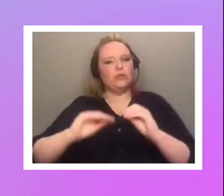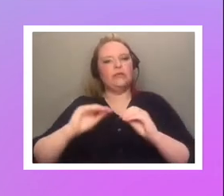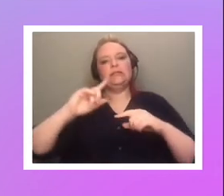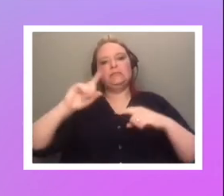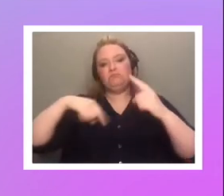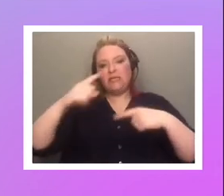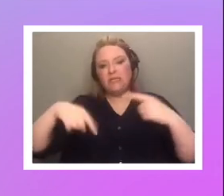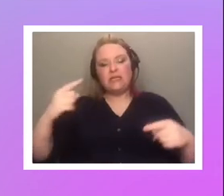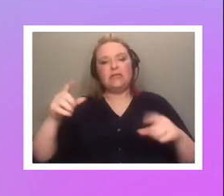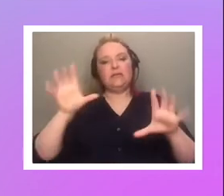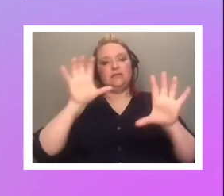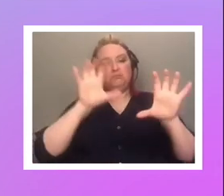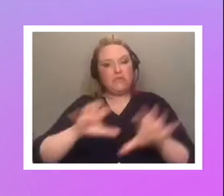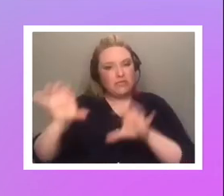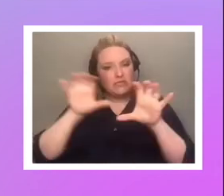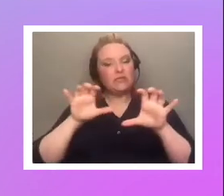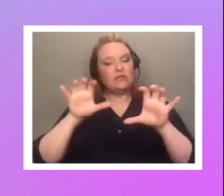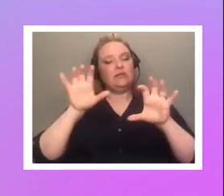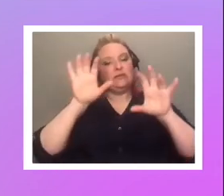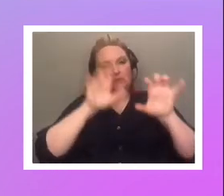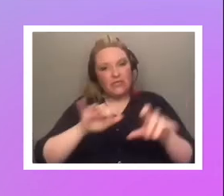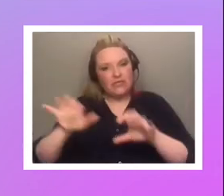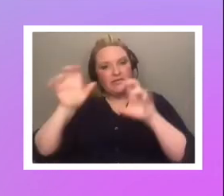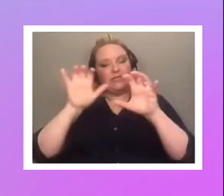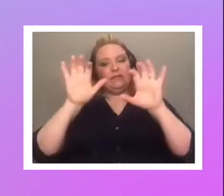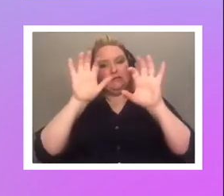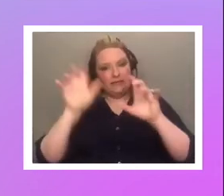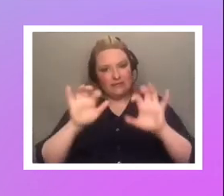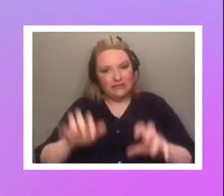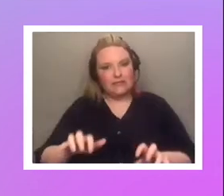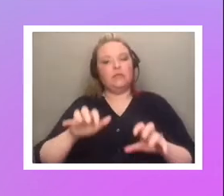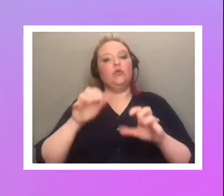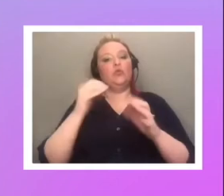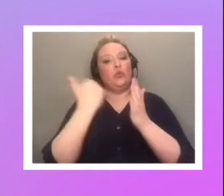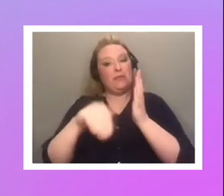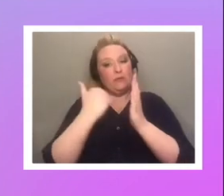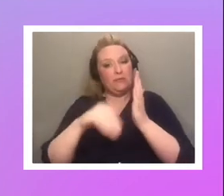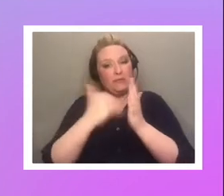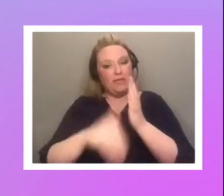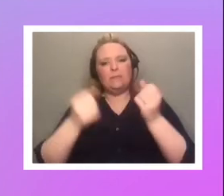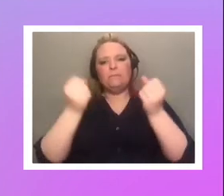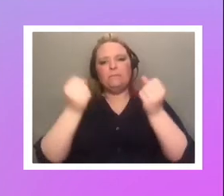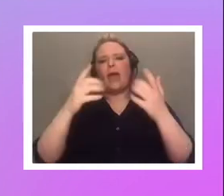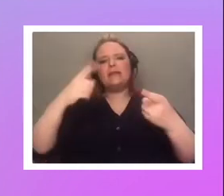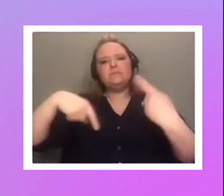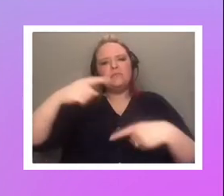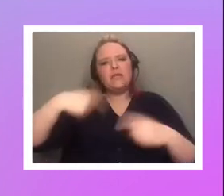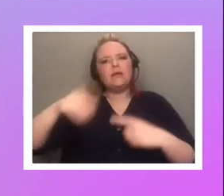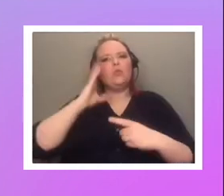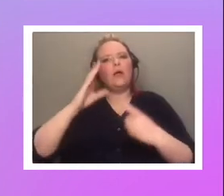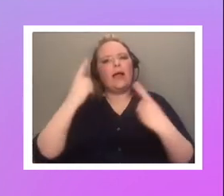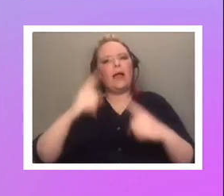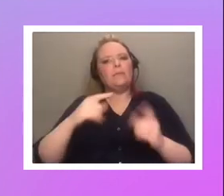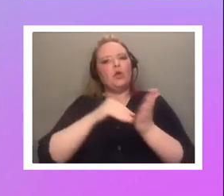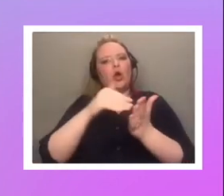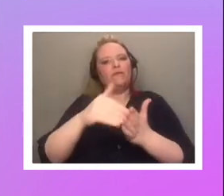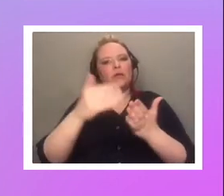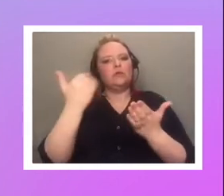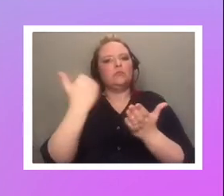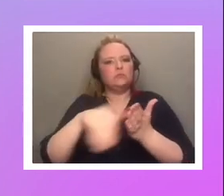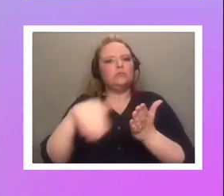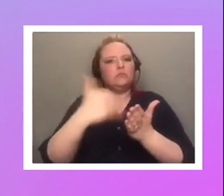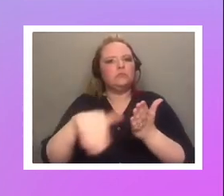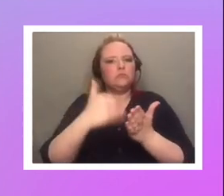especially spinning that repeats infinitely, which for some reason, many spinning animations do, could be a problem.